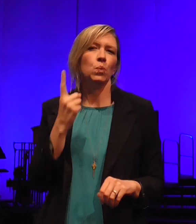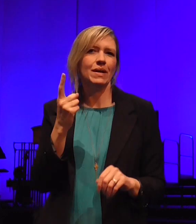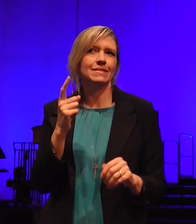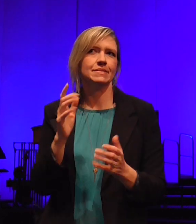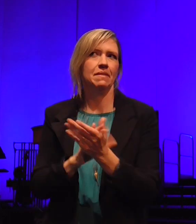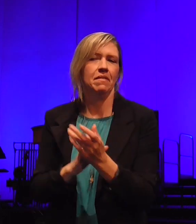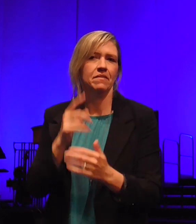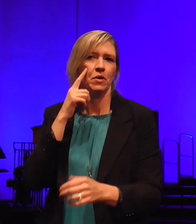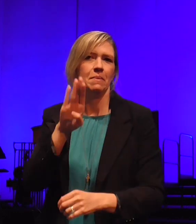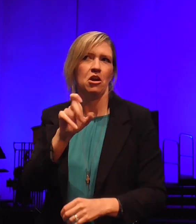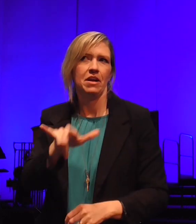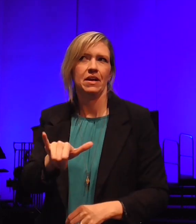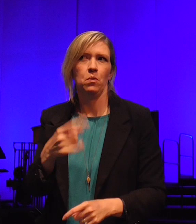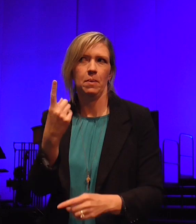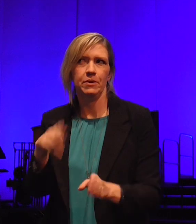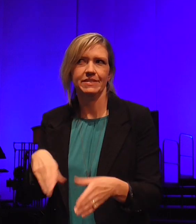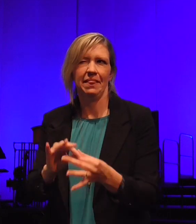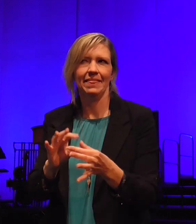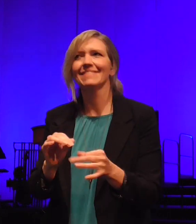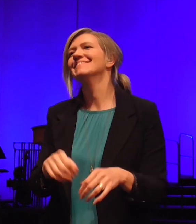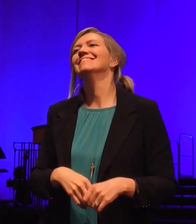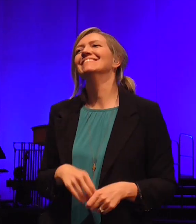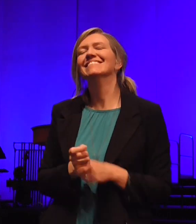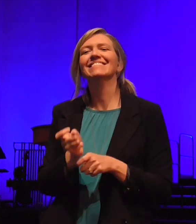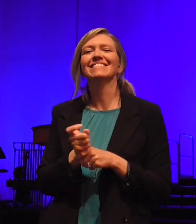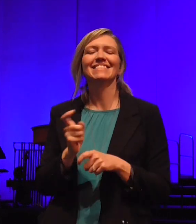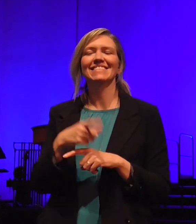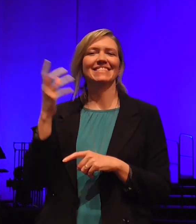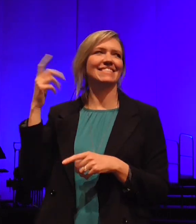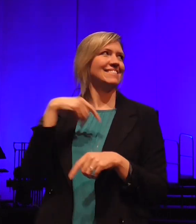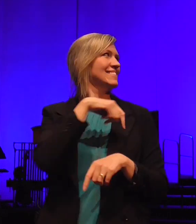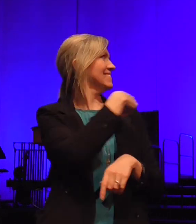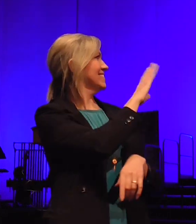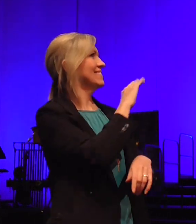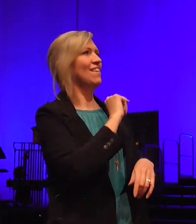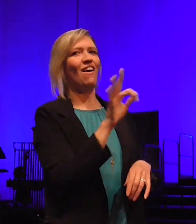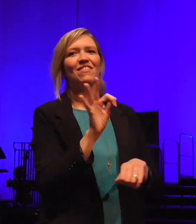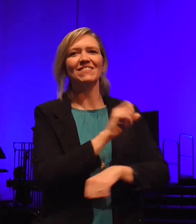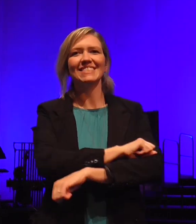One cheer for Barry. Oh, he's off stage.